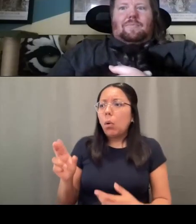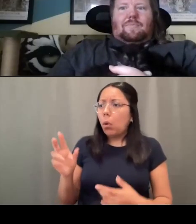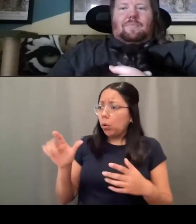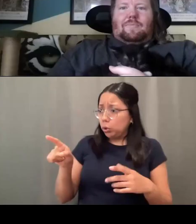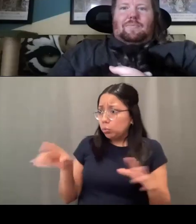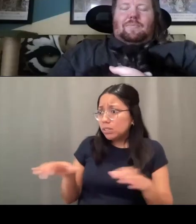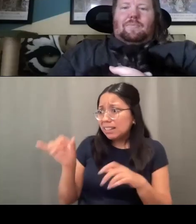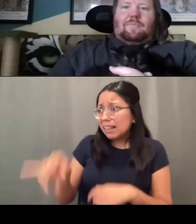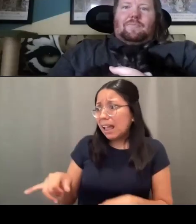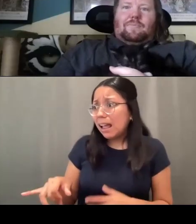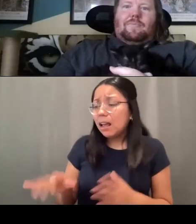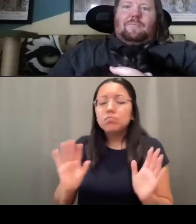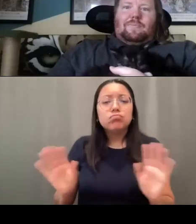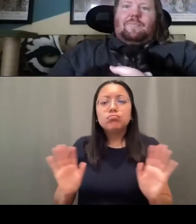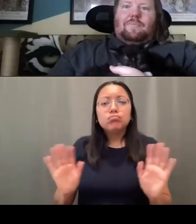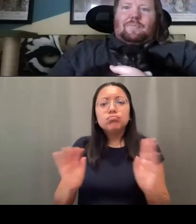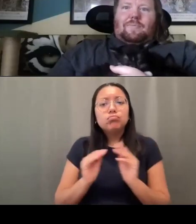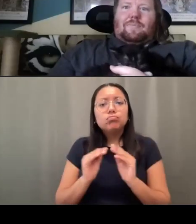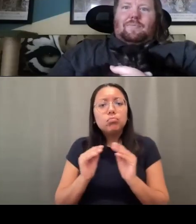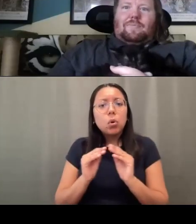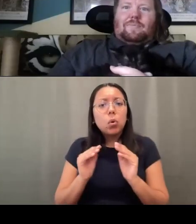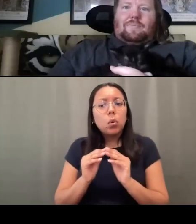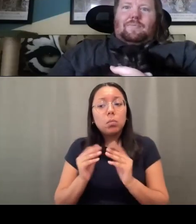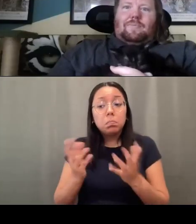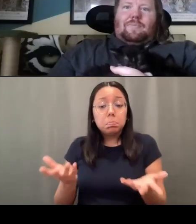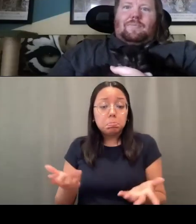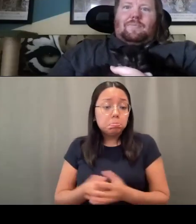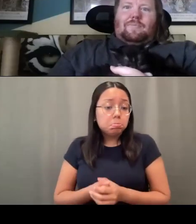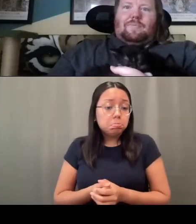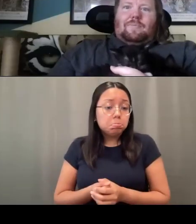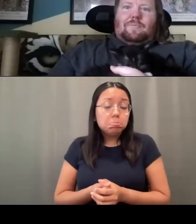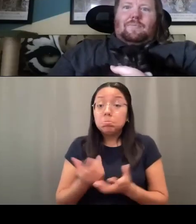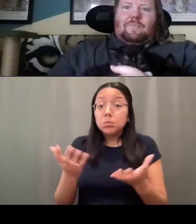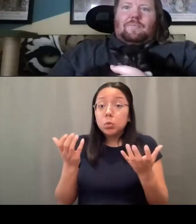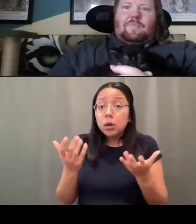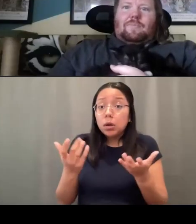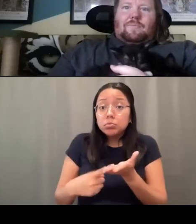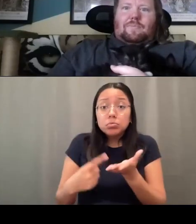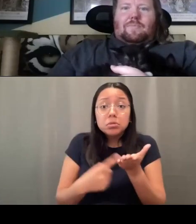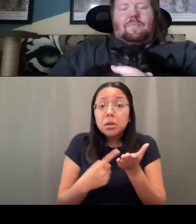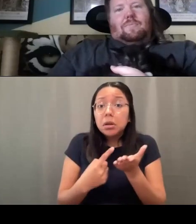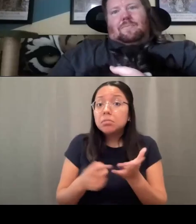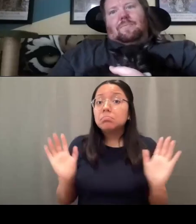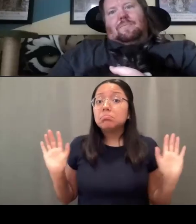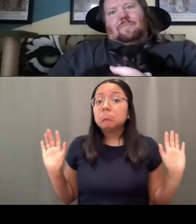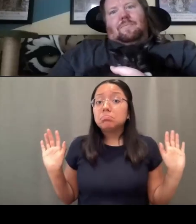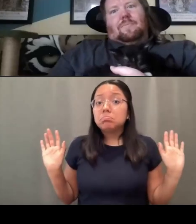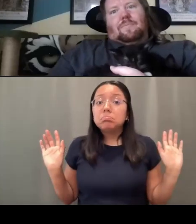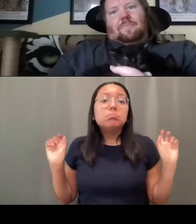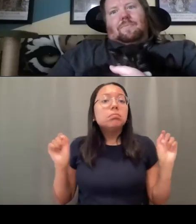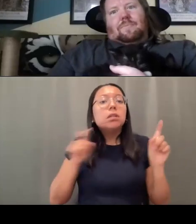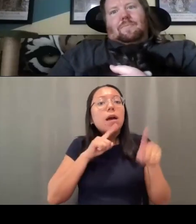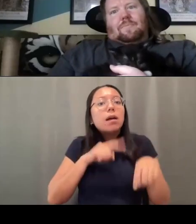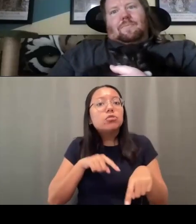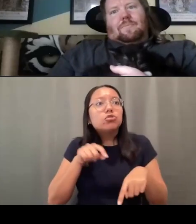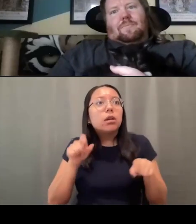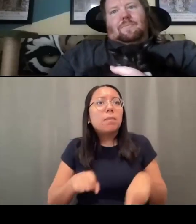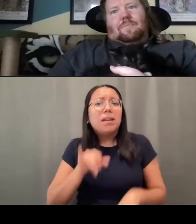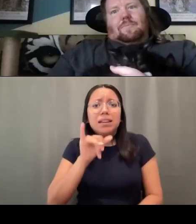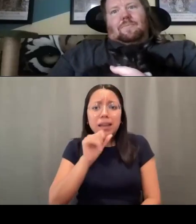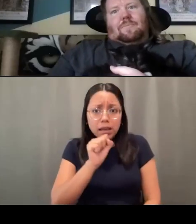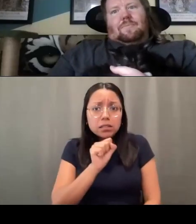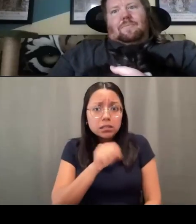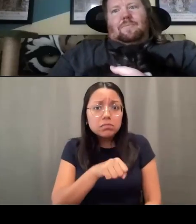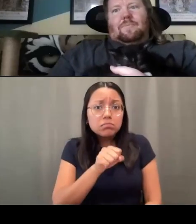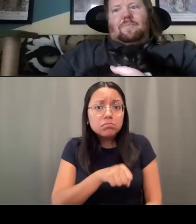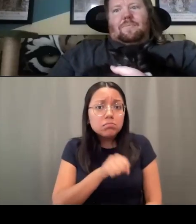of like, hey, do you want to talk about this? And the answer could be yes, the answer could be no. Um, and so I'm curious,